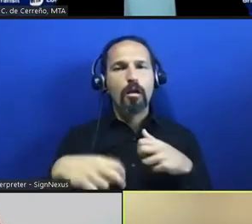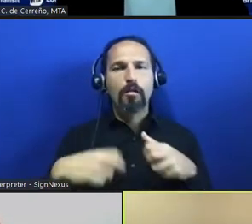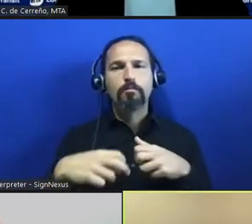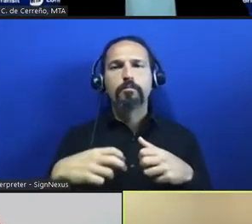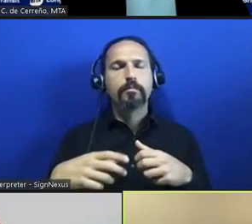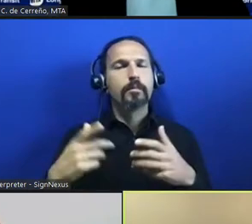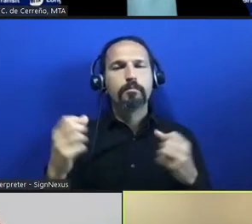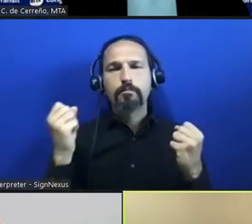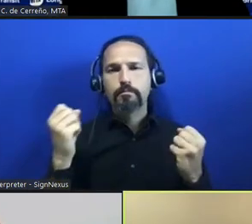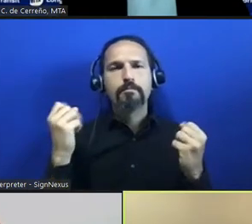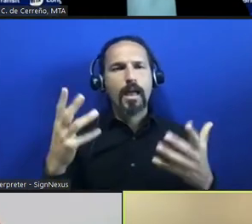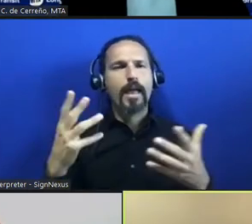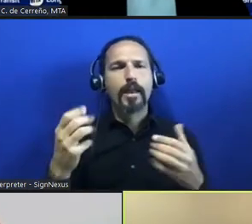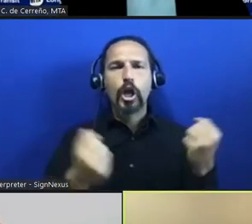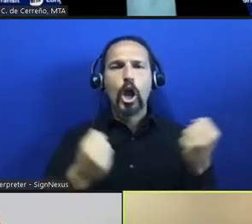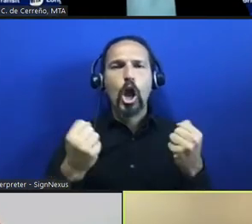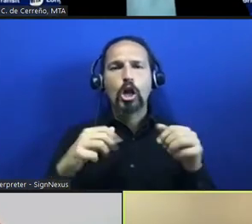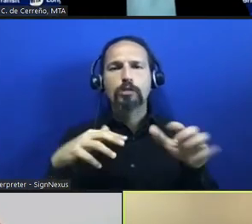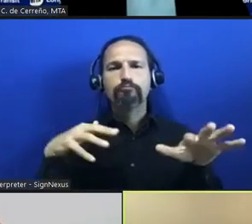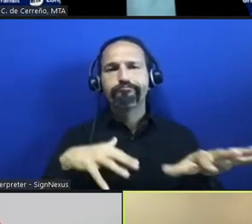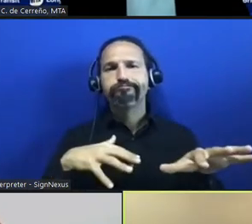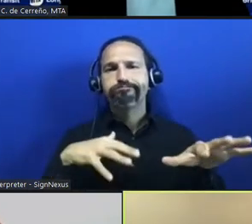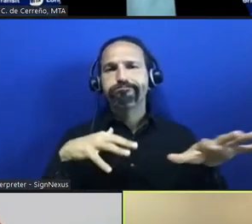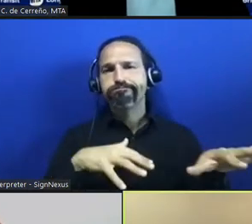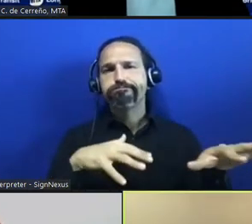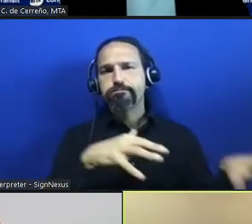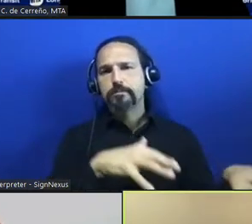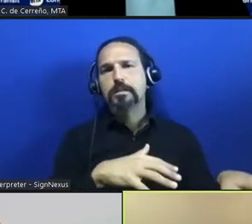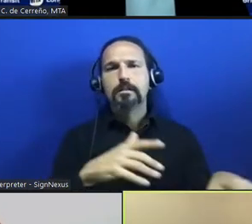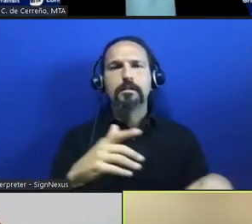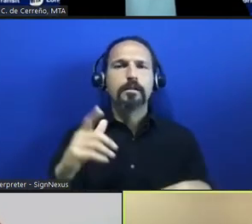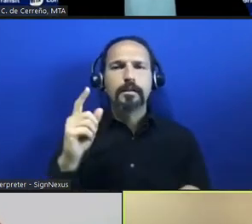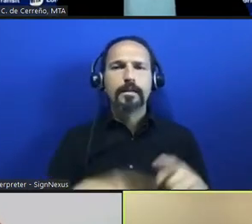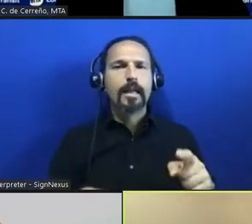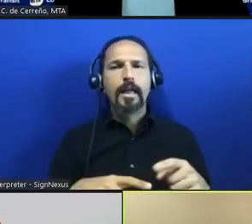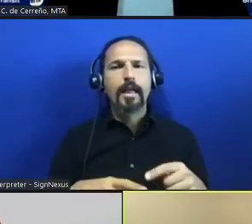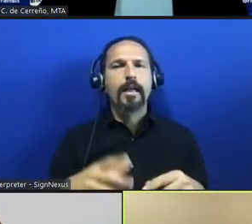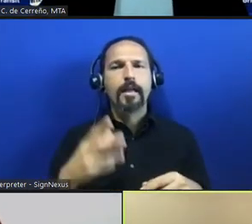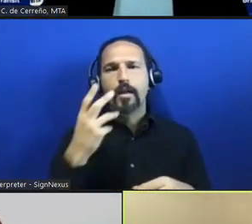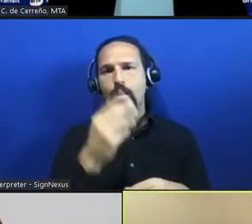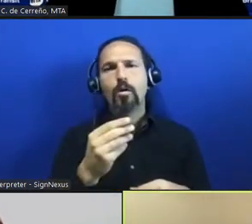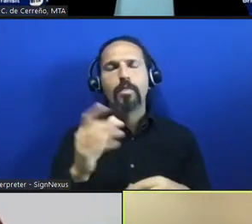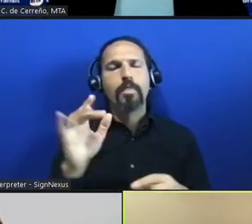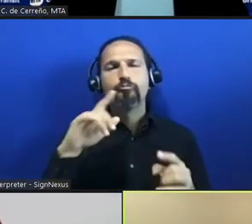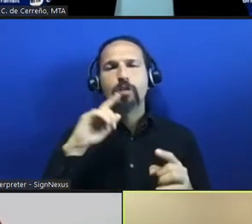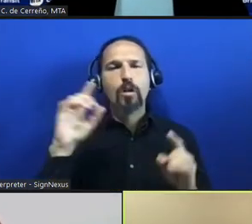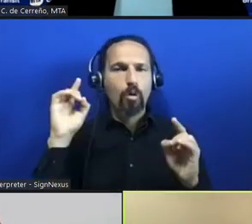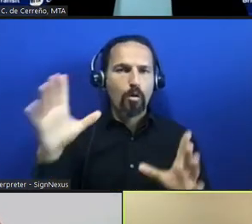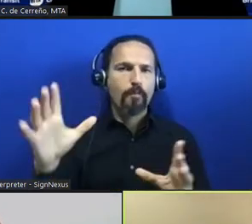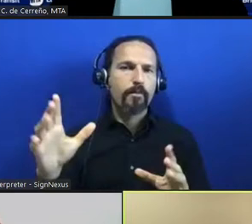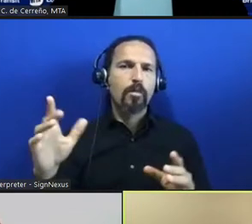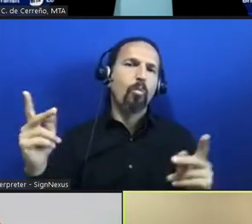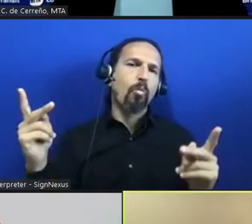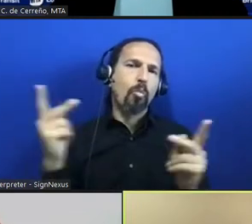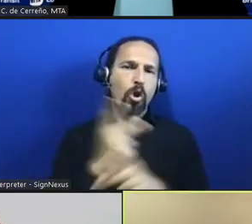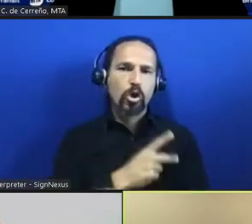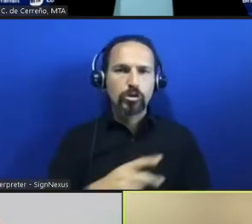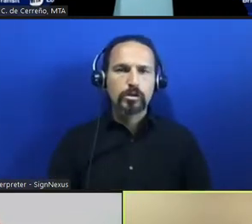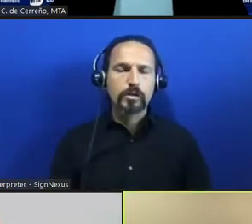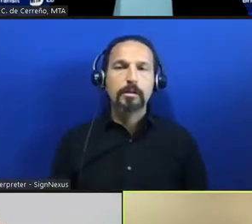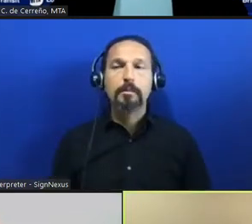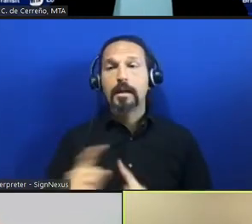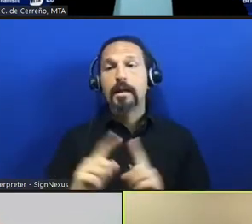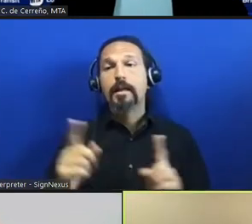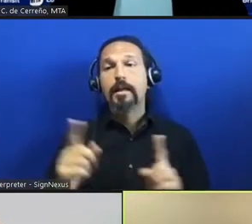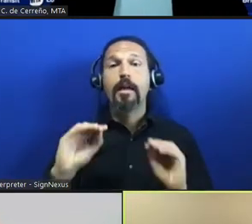thousands of cars jammed gridlock streets across town can't get there it's it's awful and it's gotten a lot worse however